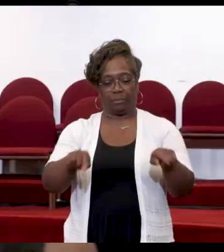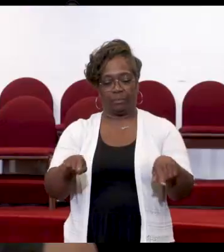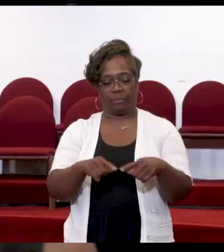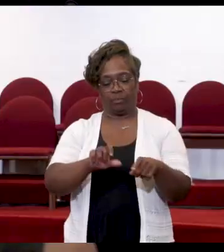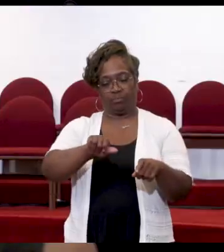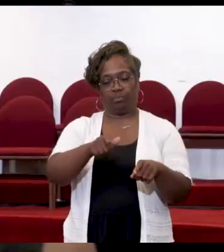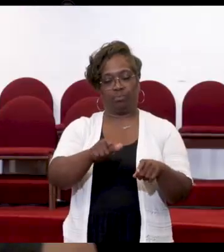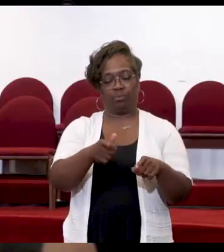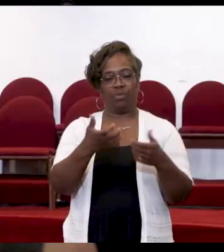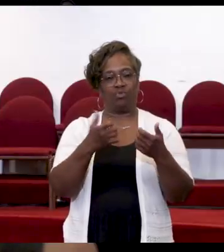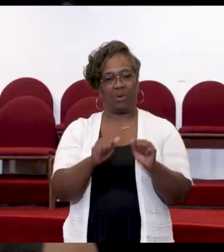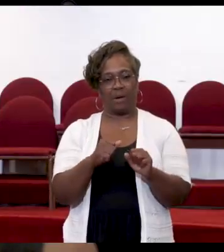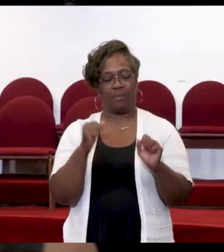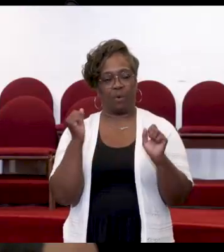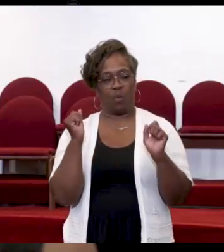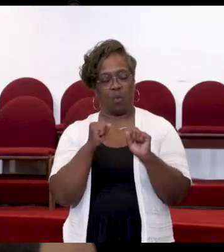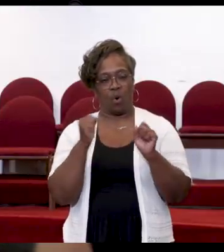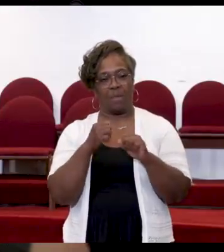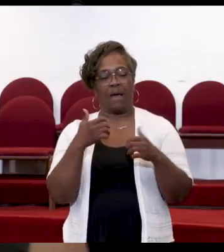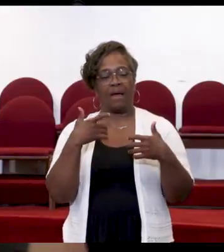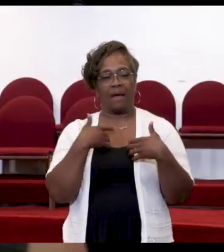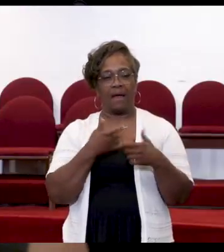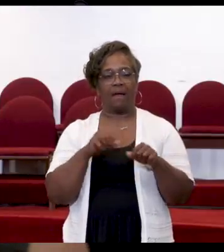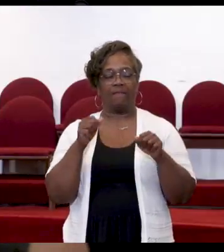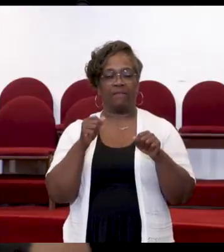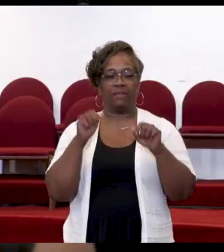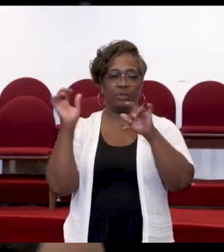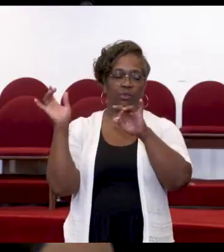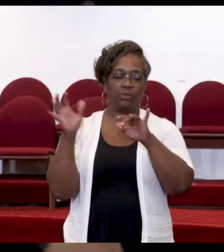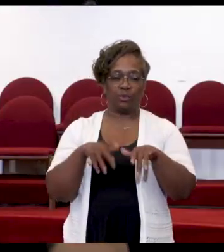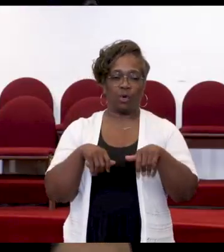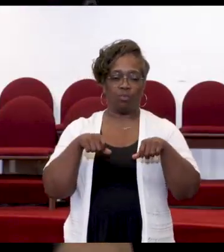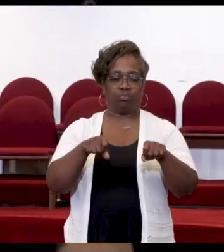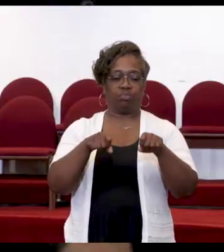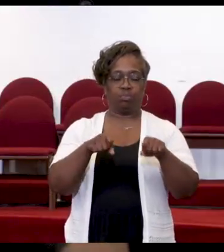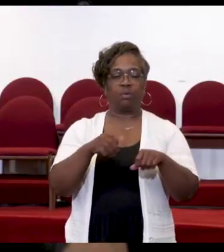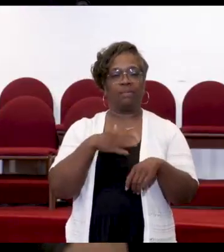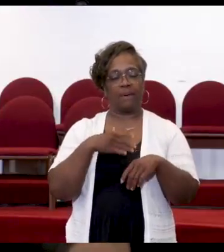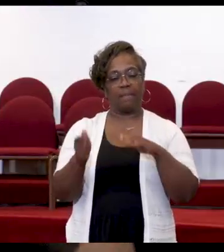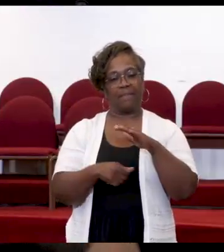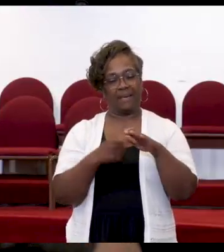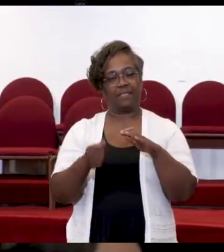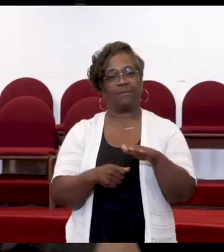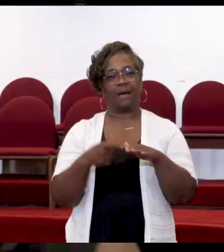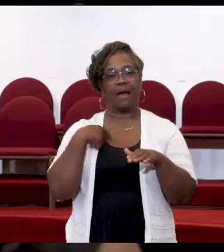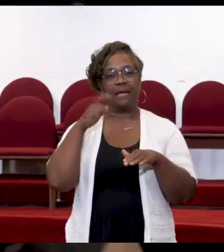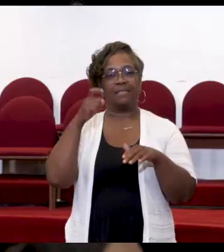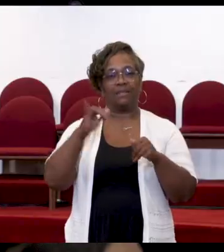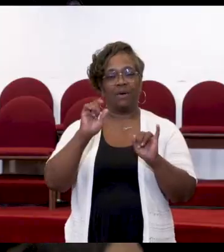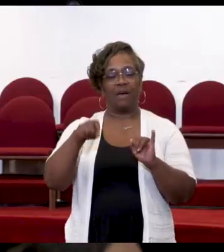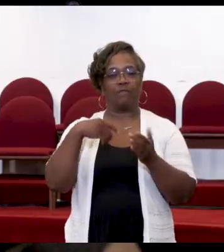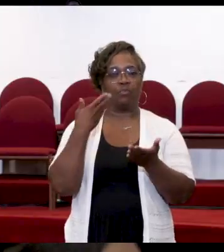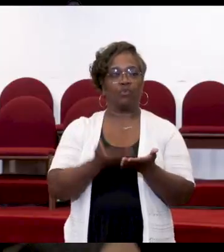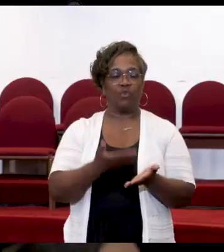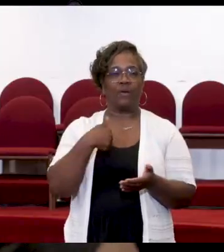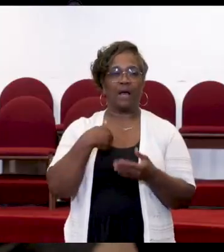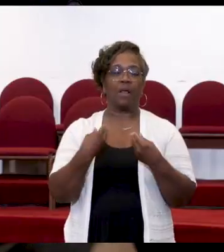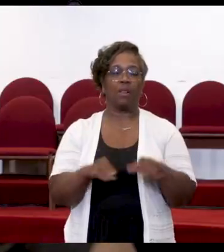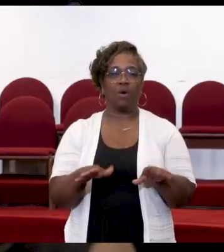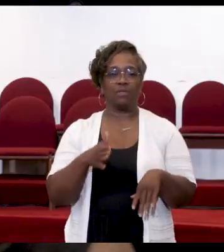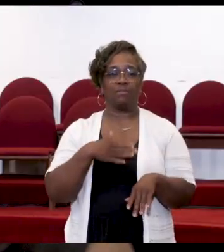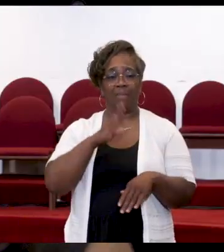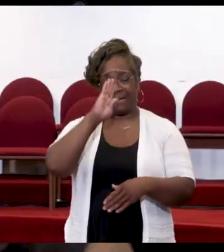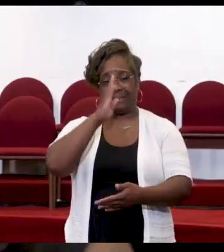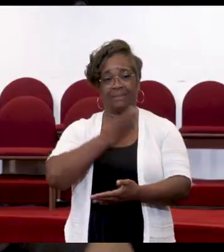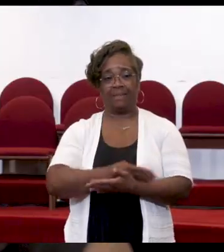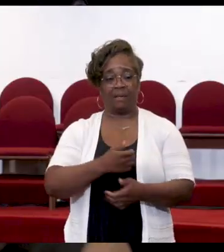snow blowers in my basement. So it's stuff I still got to prove what I lost. And my son, he was living with me. His shoes, his clothes is not